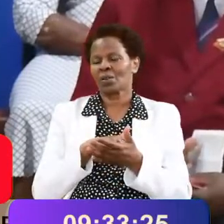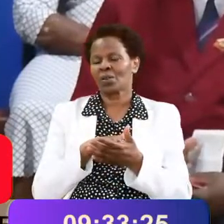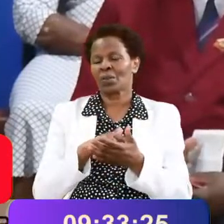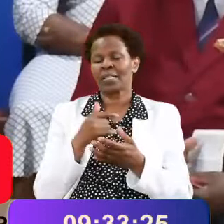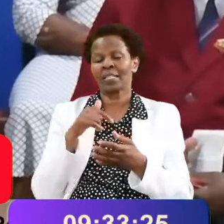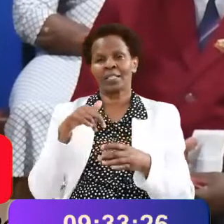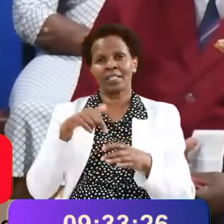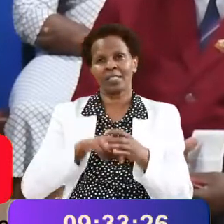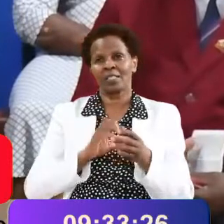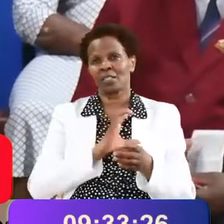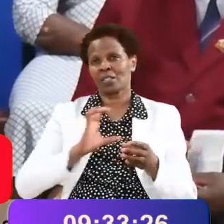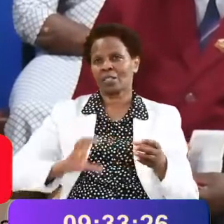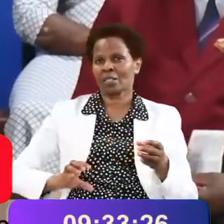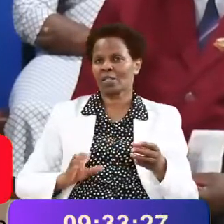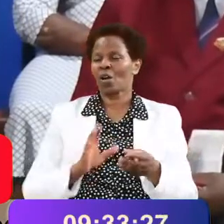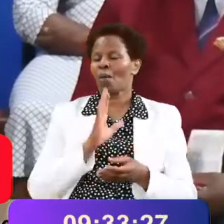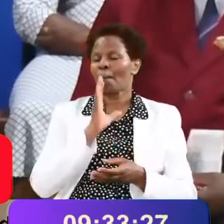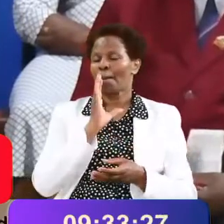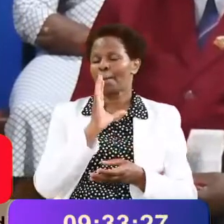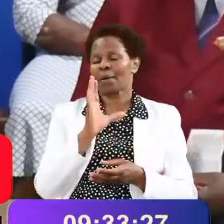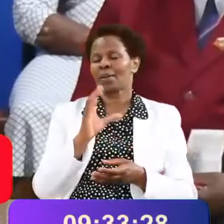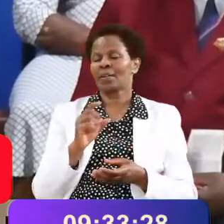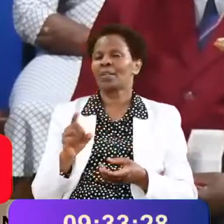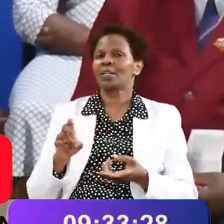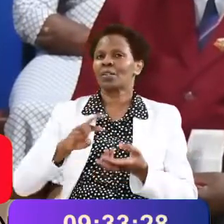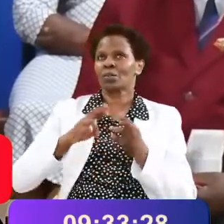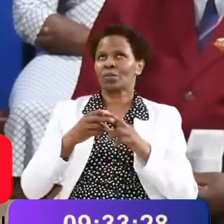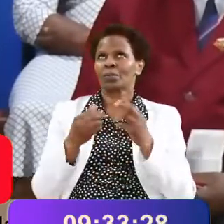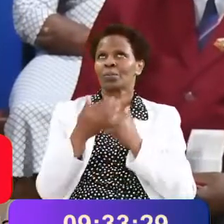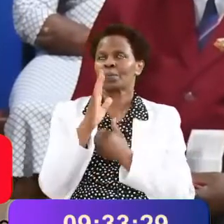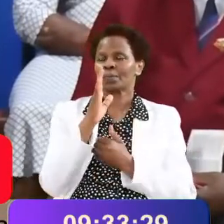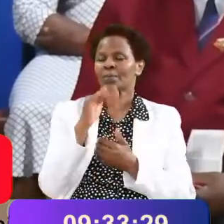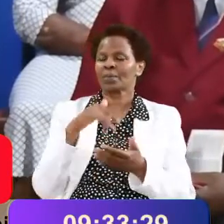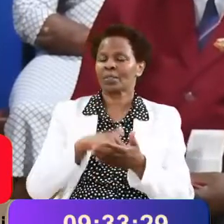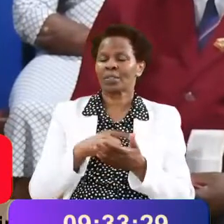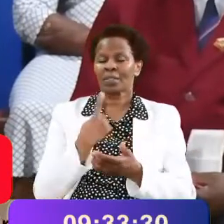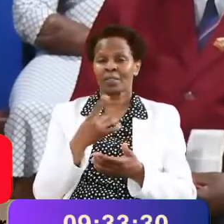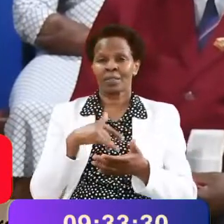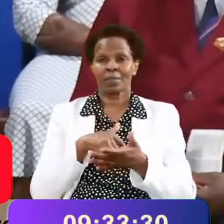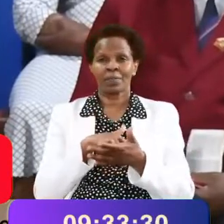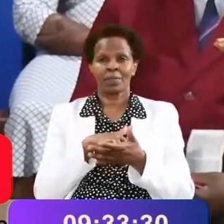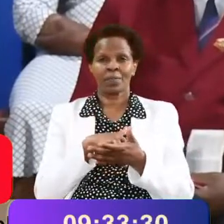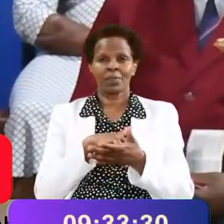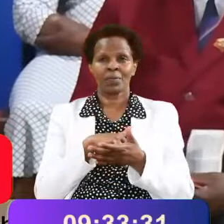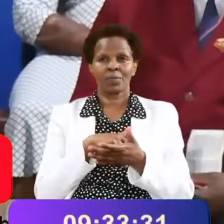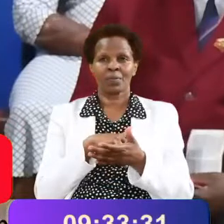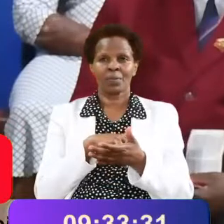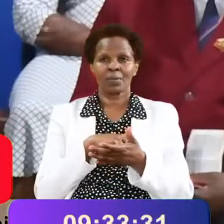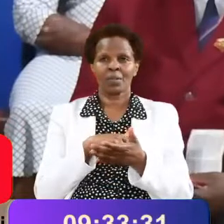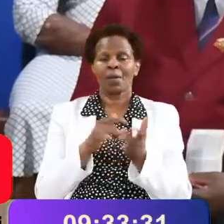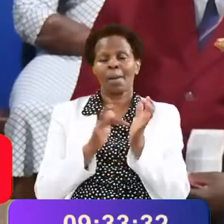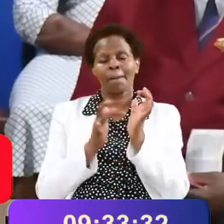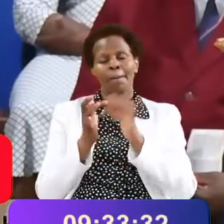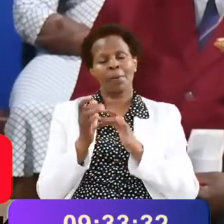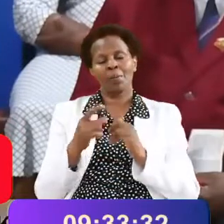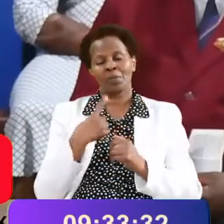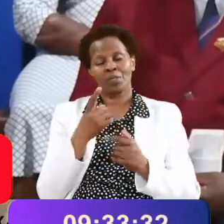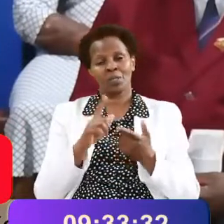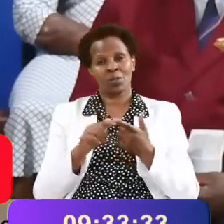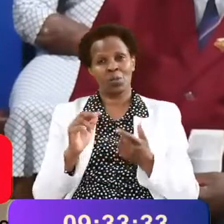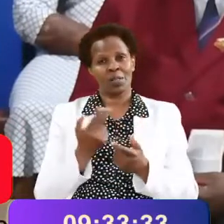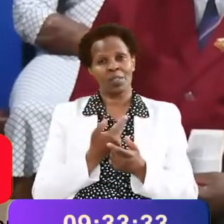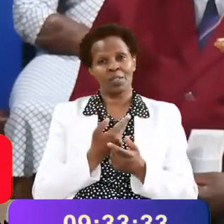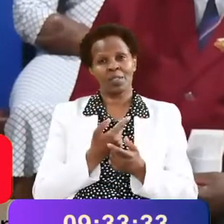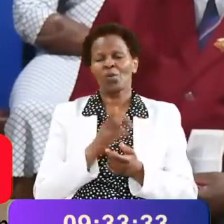behalf, be reconciled to God. And that means that since the Bible is telling us that we need to be reconciled to